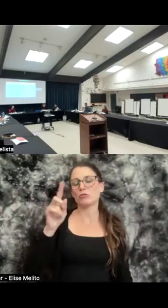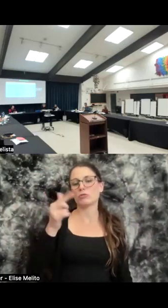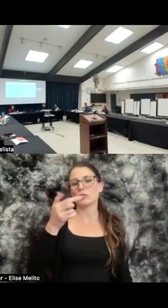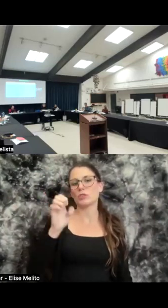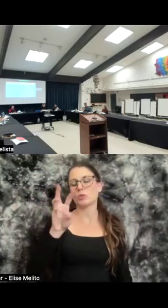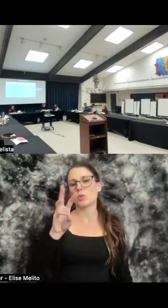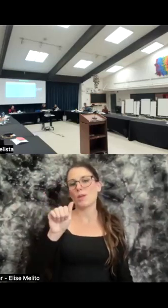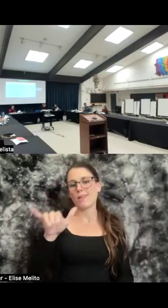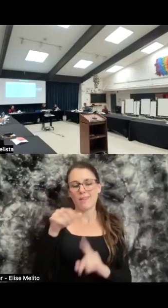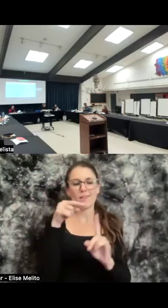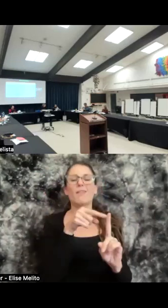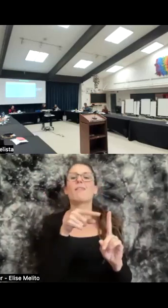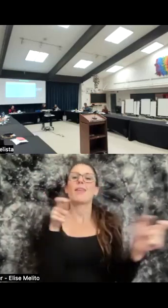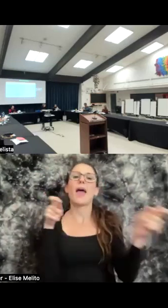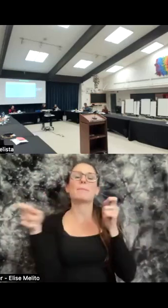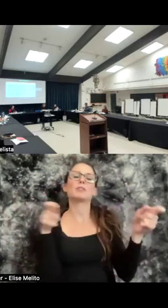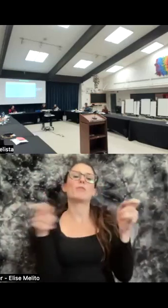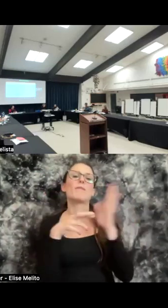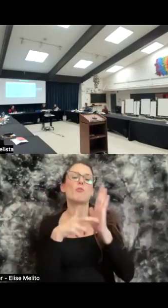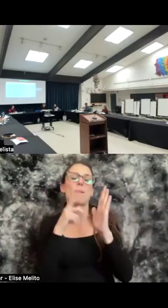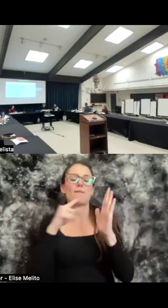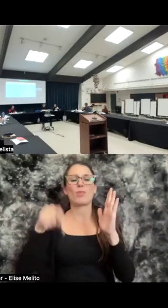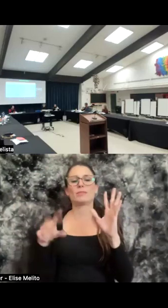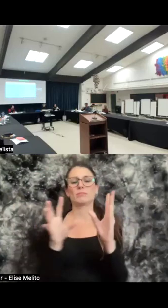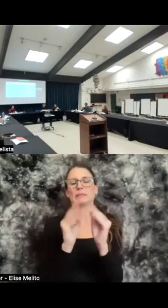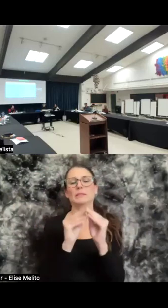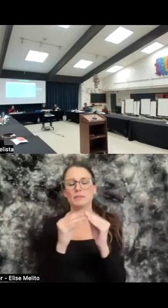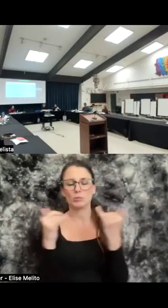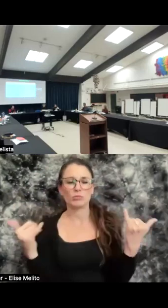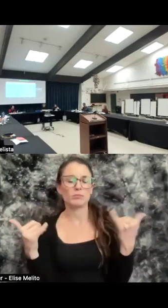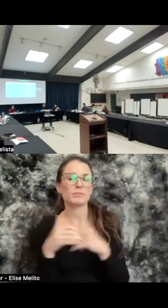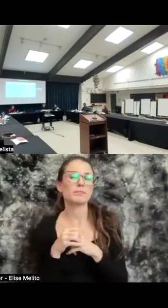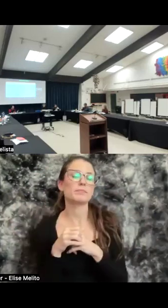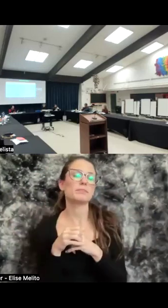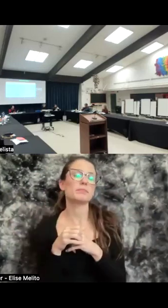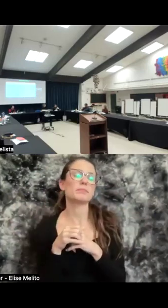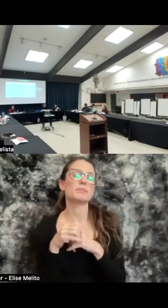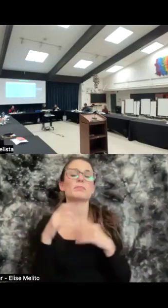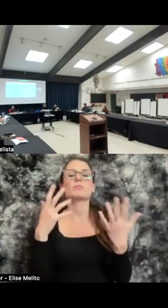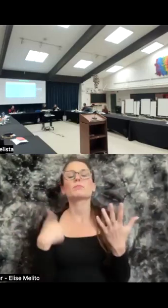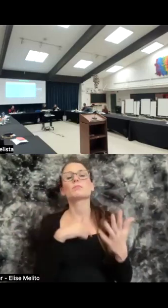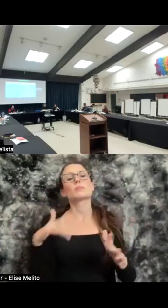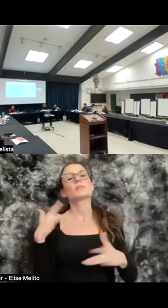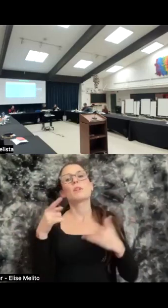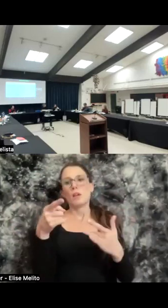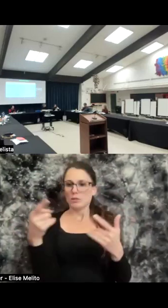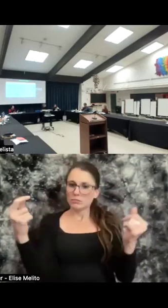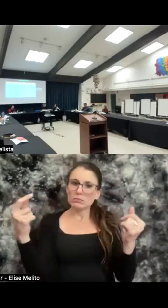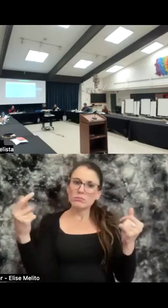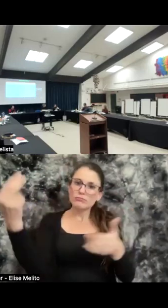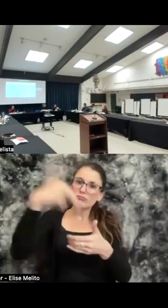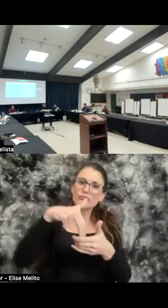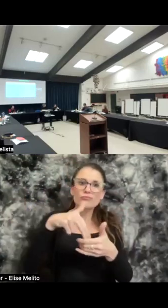administrative representative for us for this meeting. And we are excited that you are here